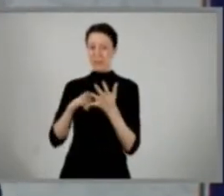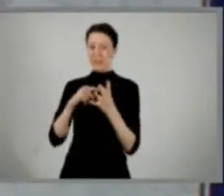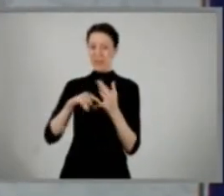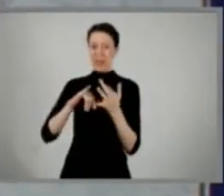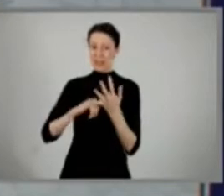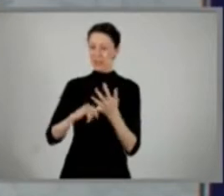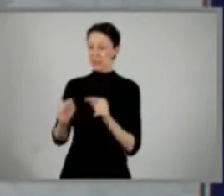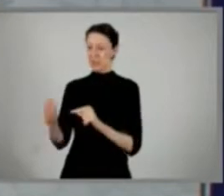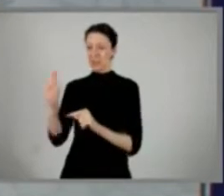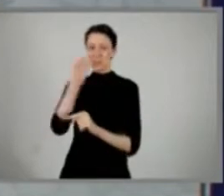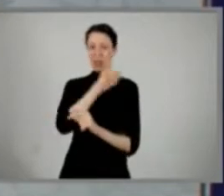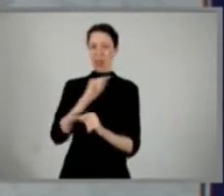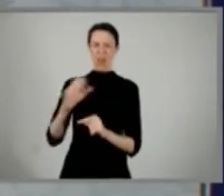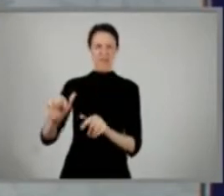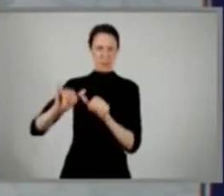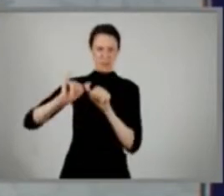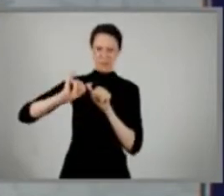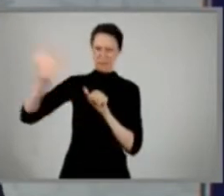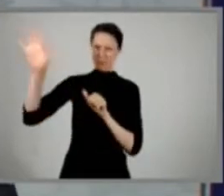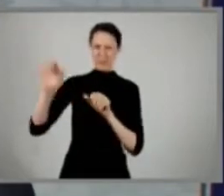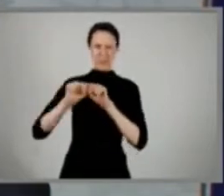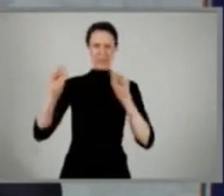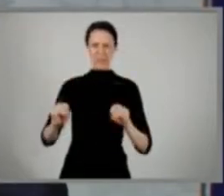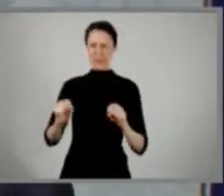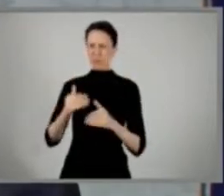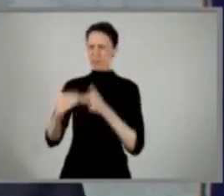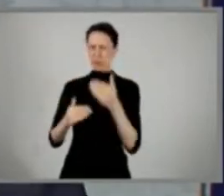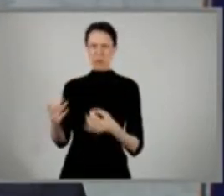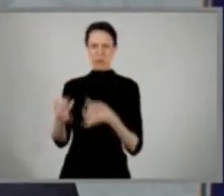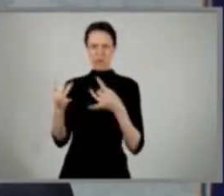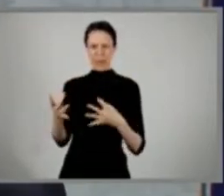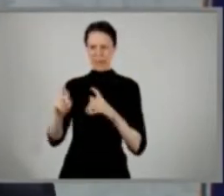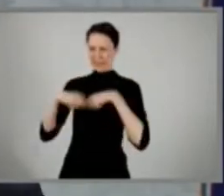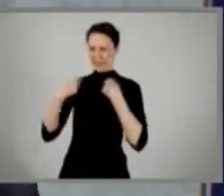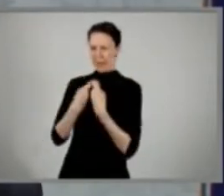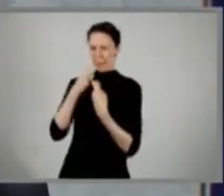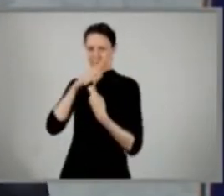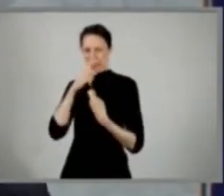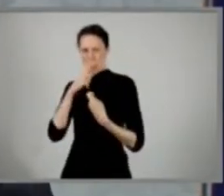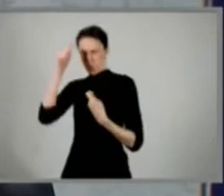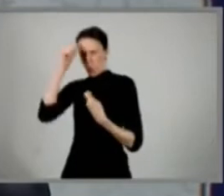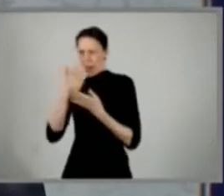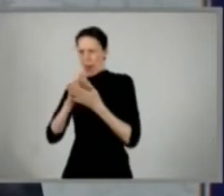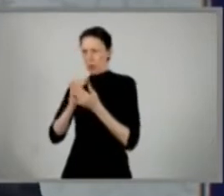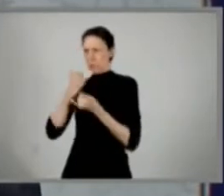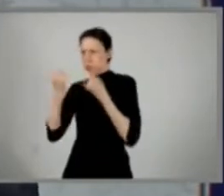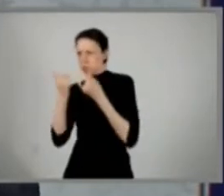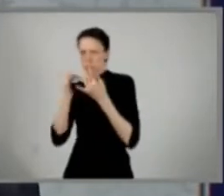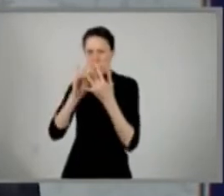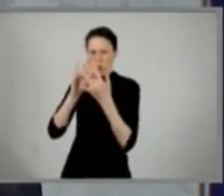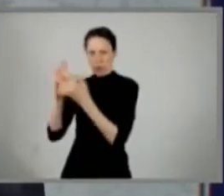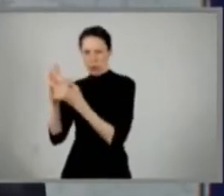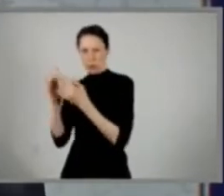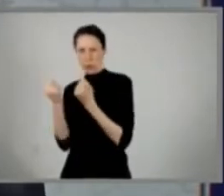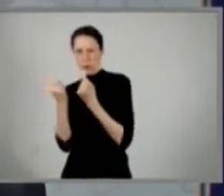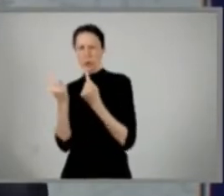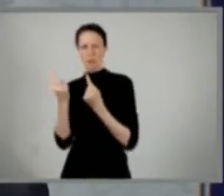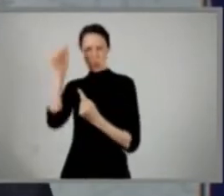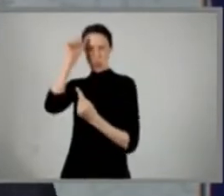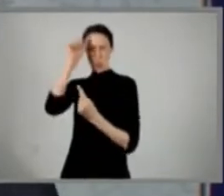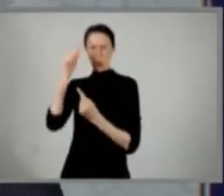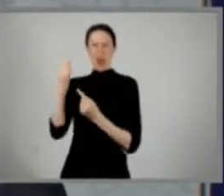that started a little bit behind at the beginning of the year. The other thing that has been impressive to note is